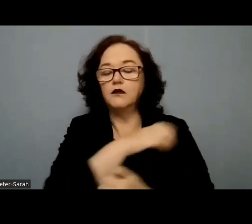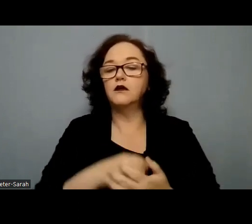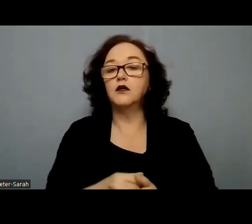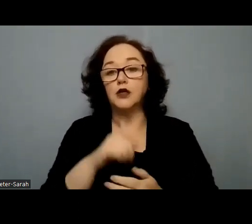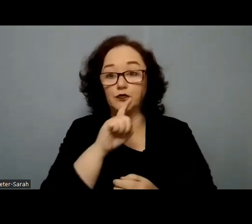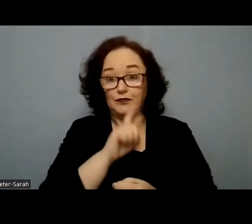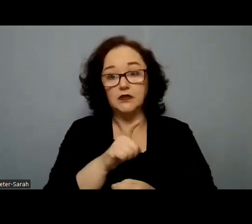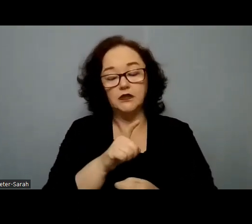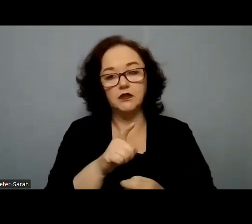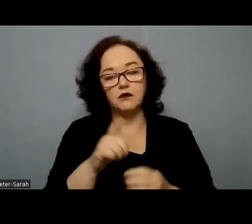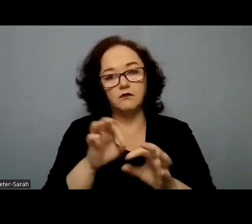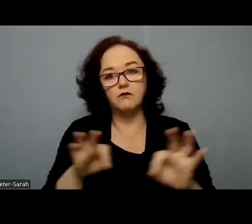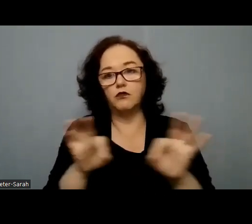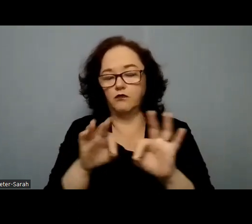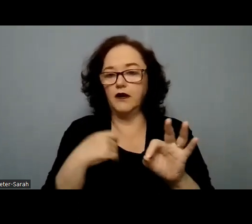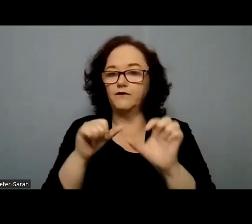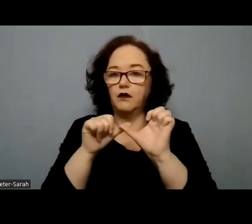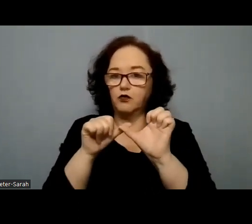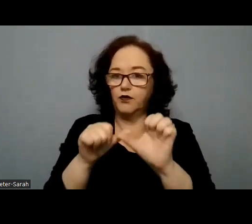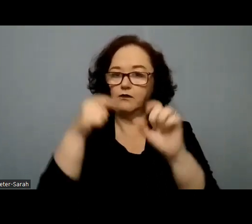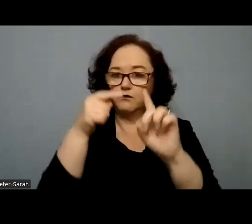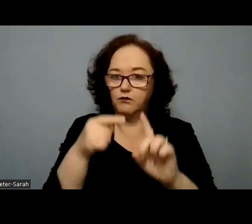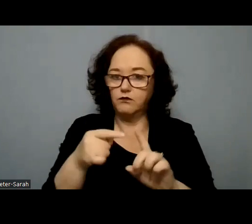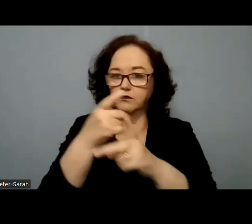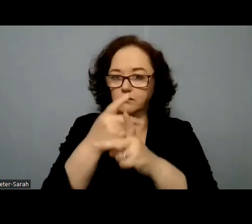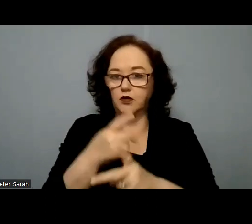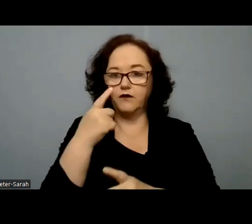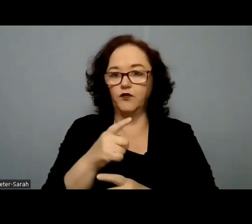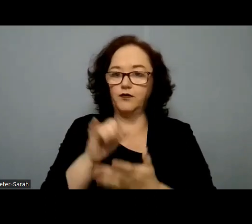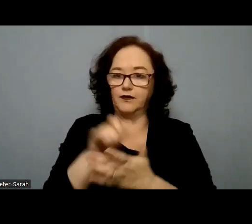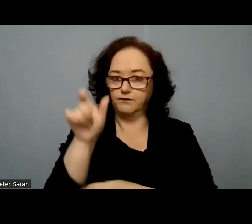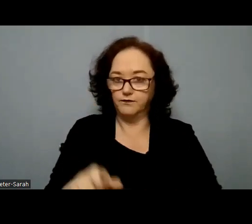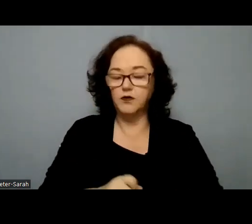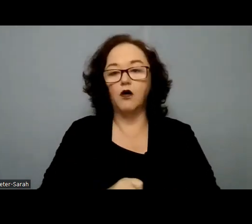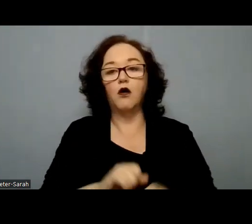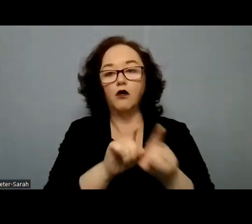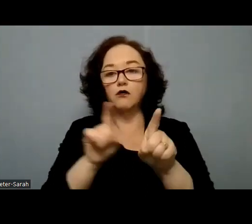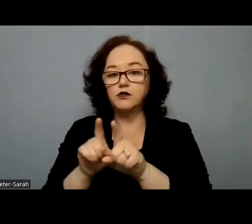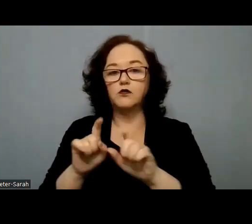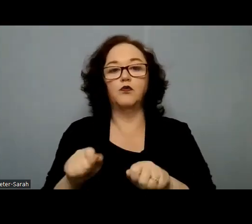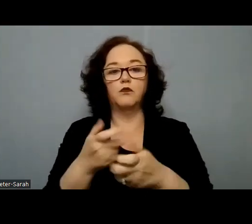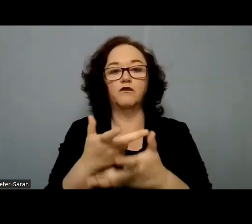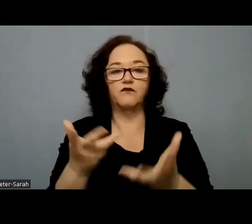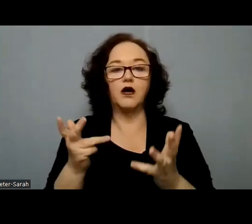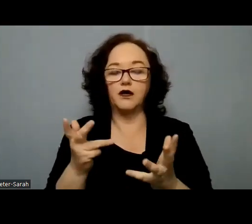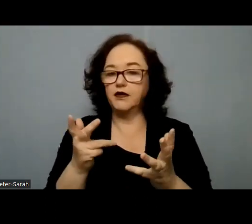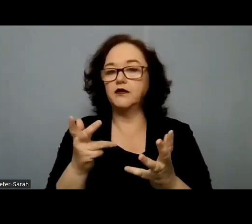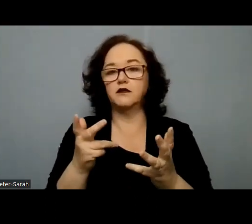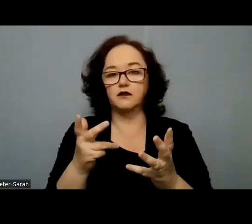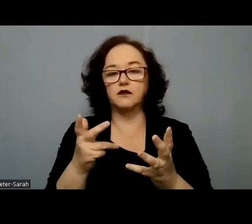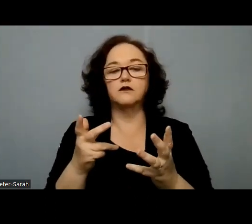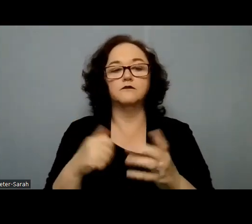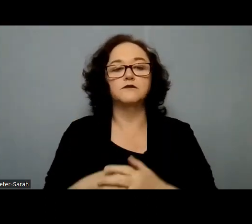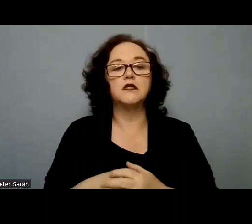those ongoing points of care for the individual. We also provide jail diversion in many ways with